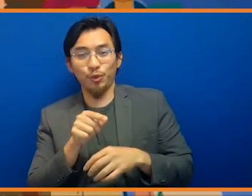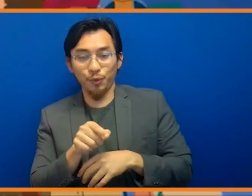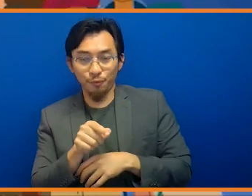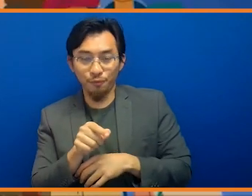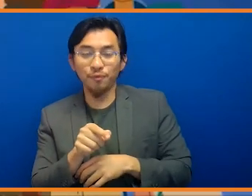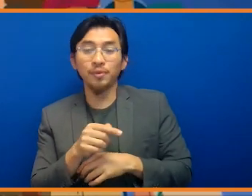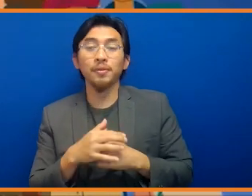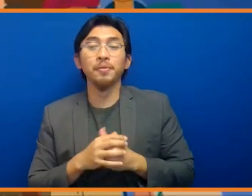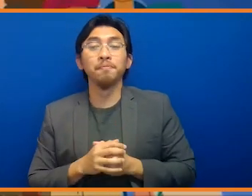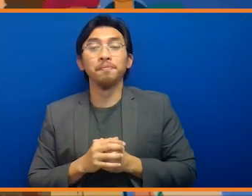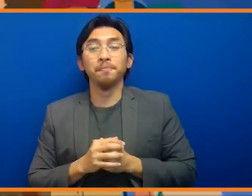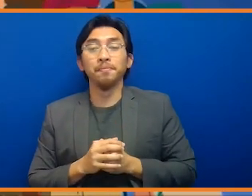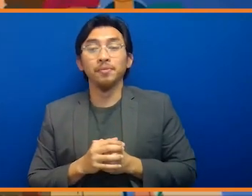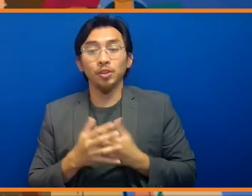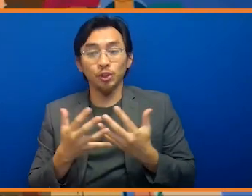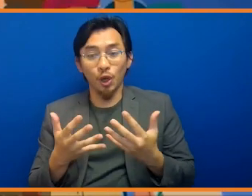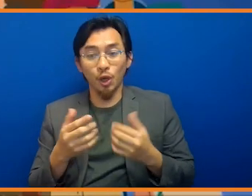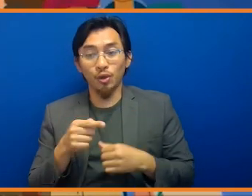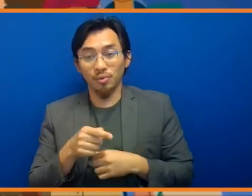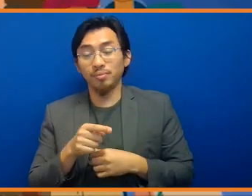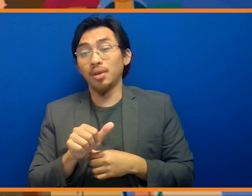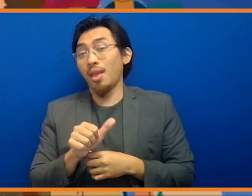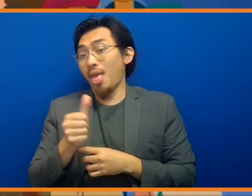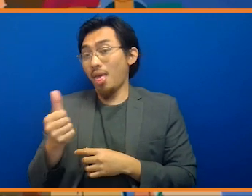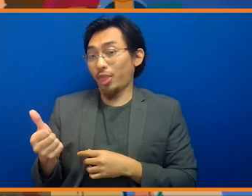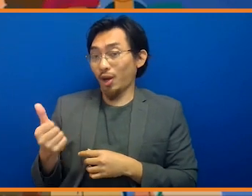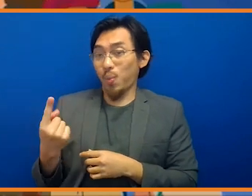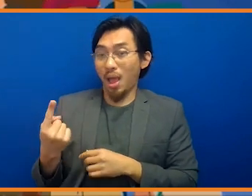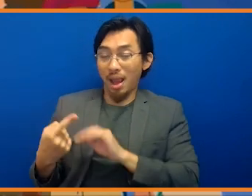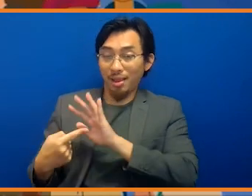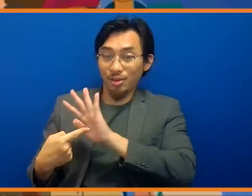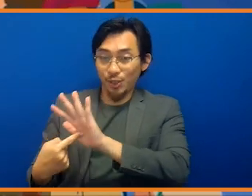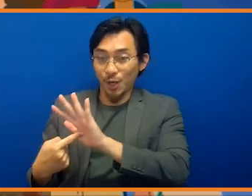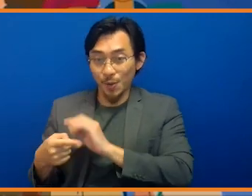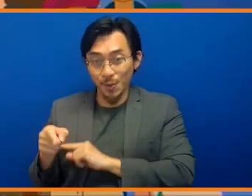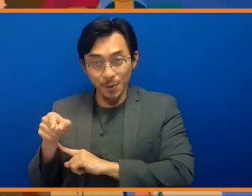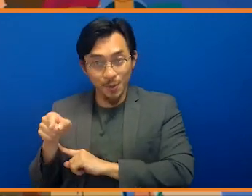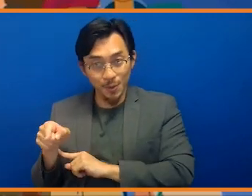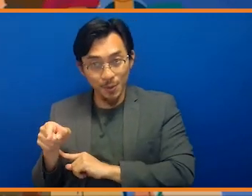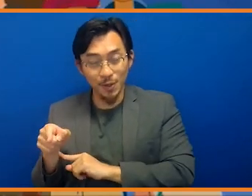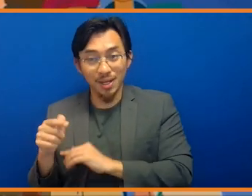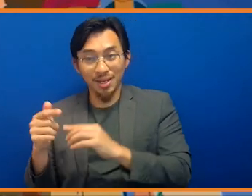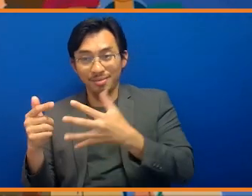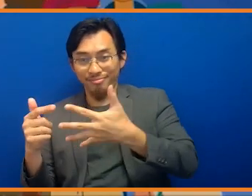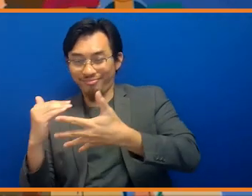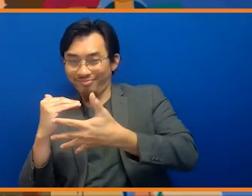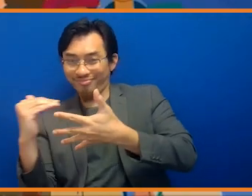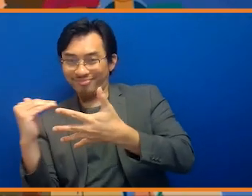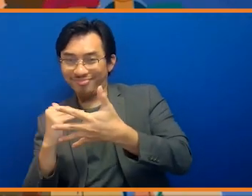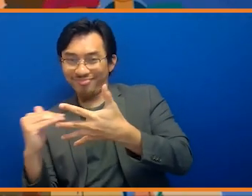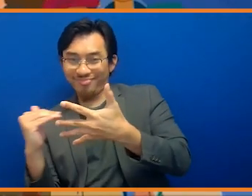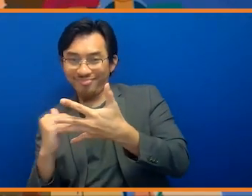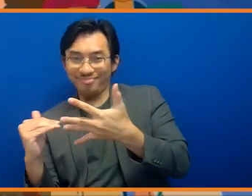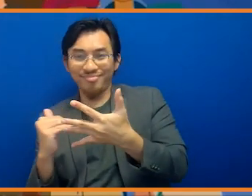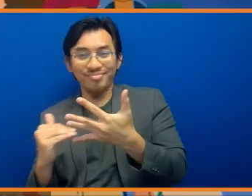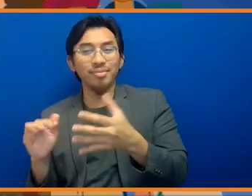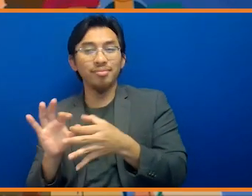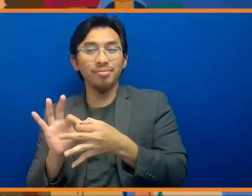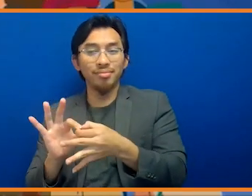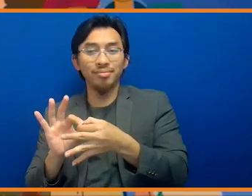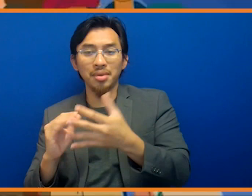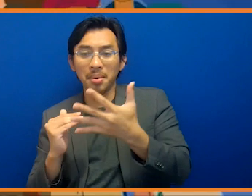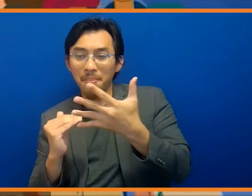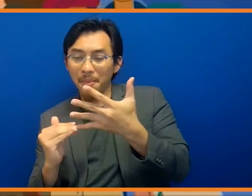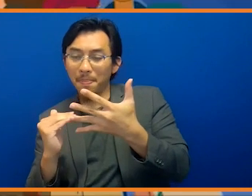this. However, if we go through the other one, the exhibition relate